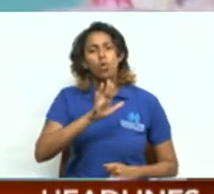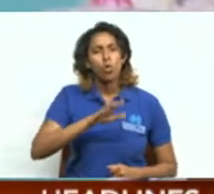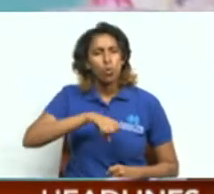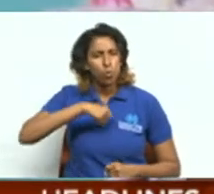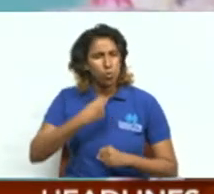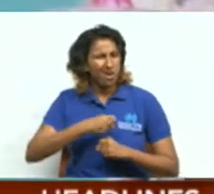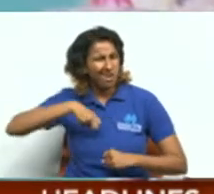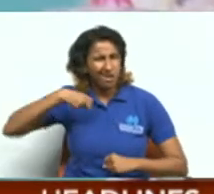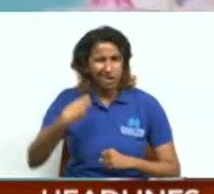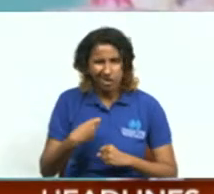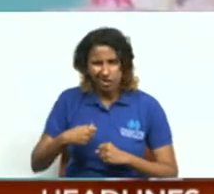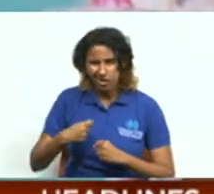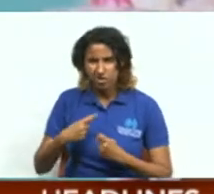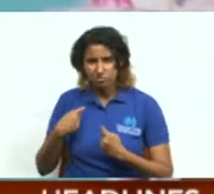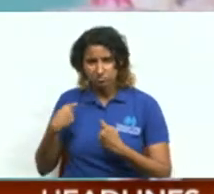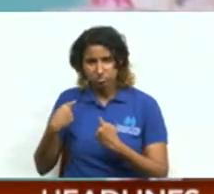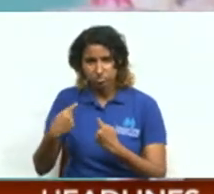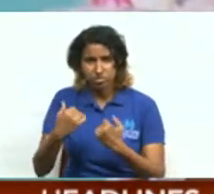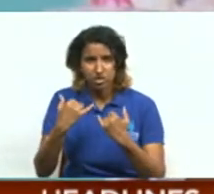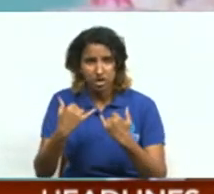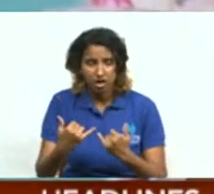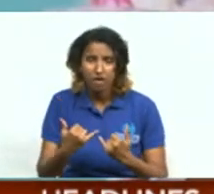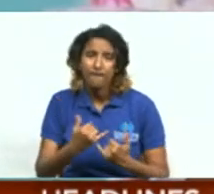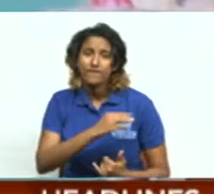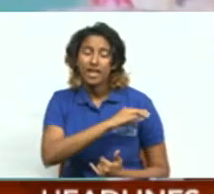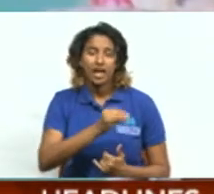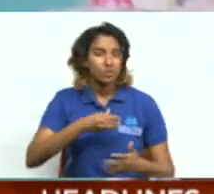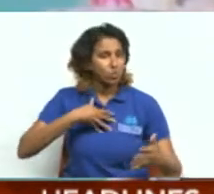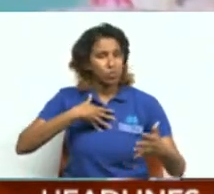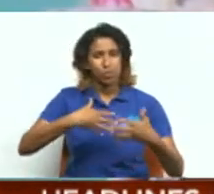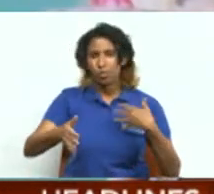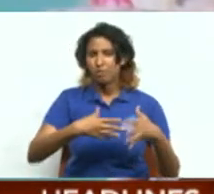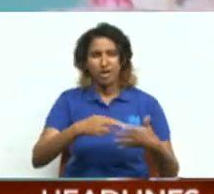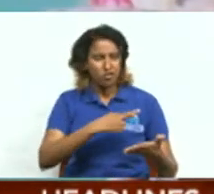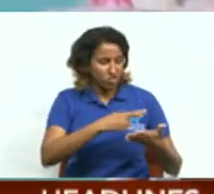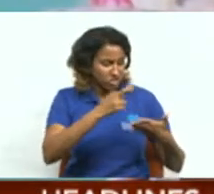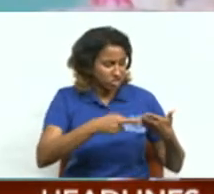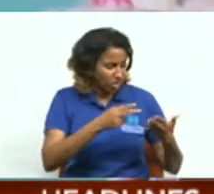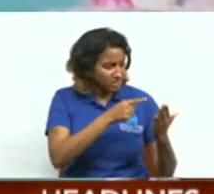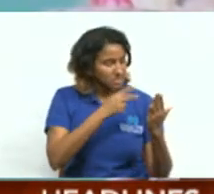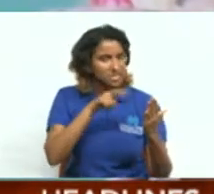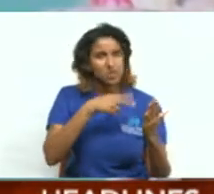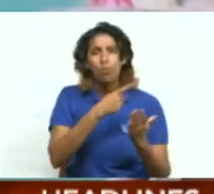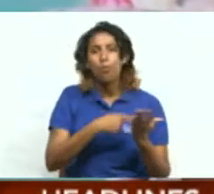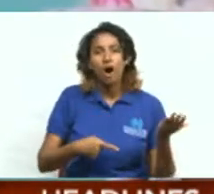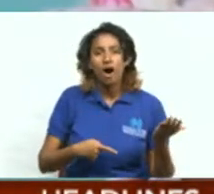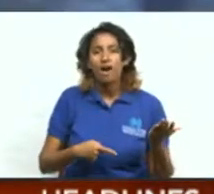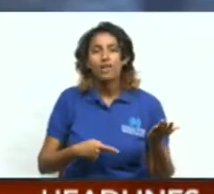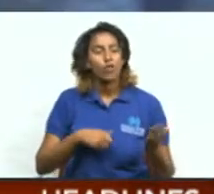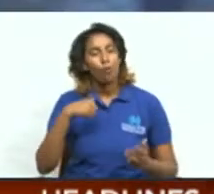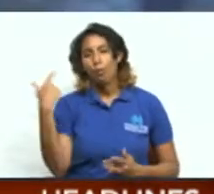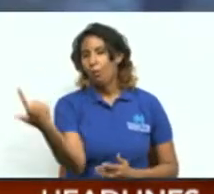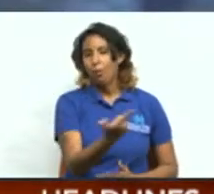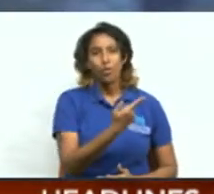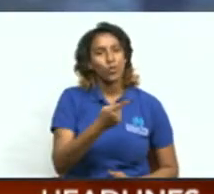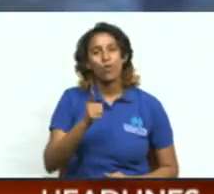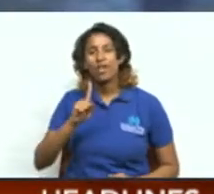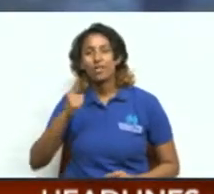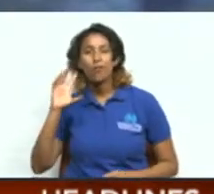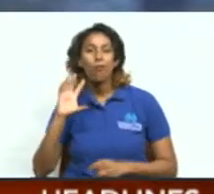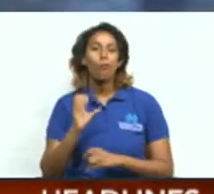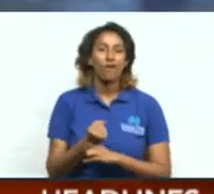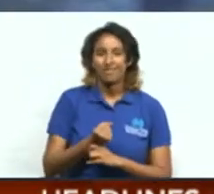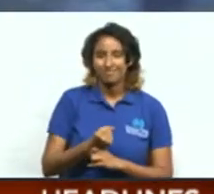to this moment, and regardless of the outcome, they are all winners in my eyes. There will be 40